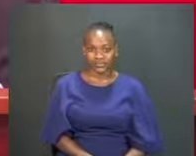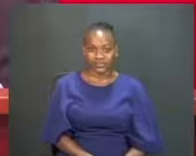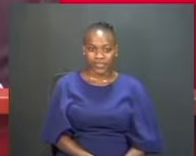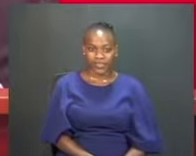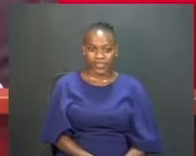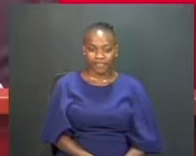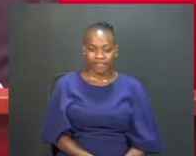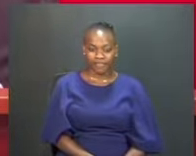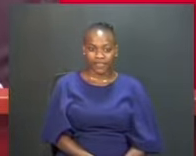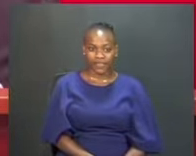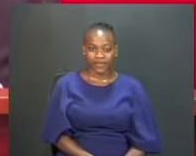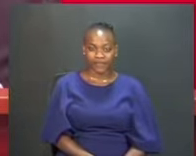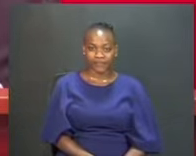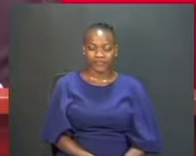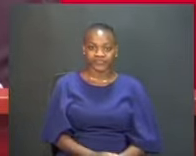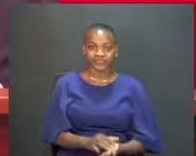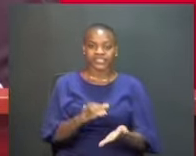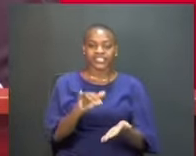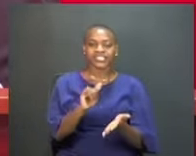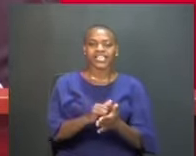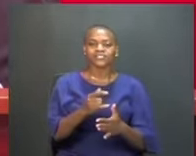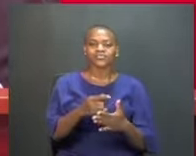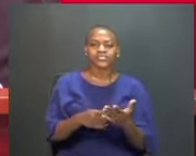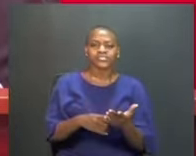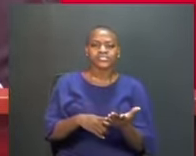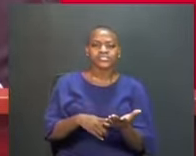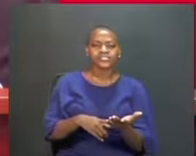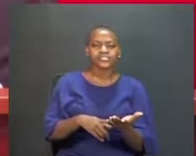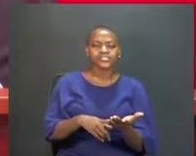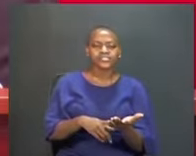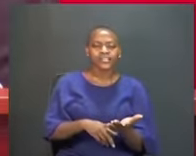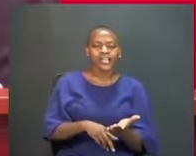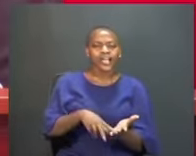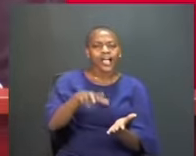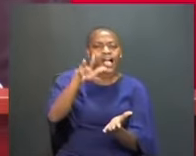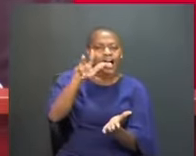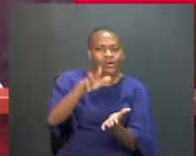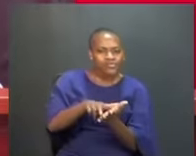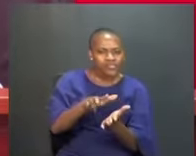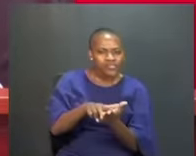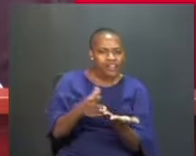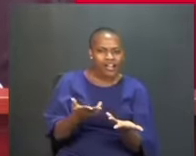That is a case of confirmation bias.